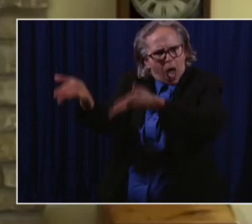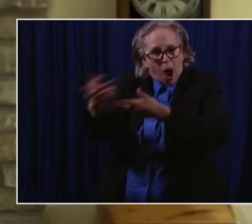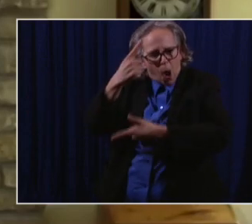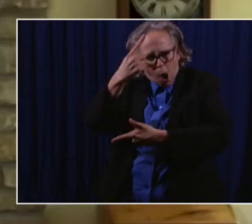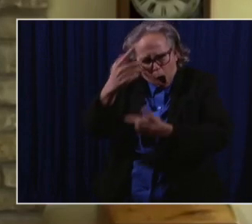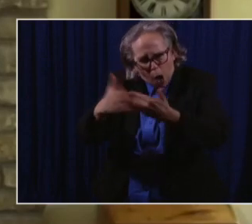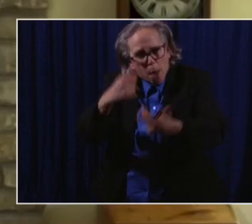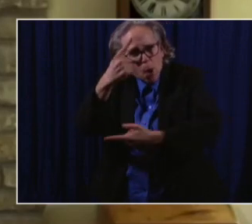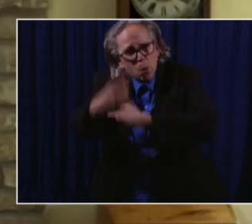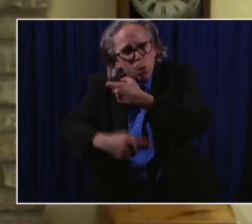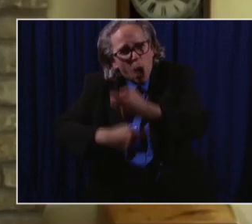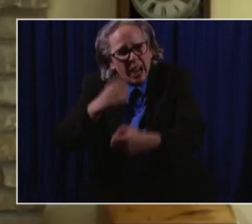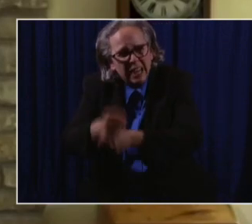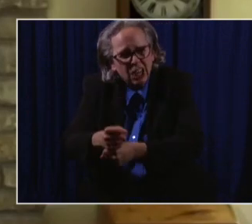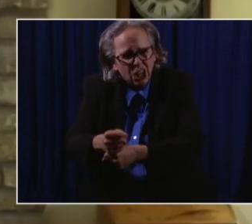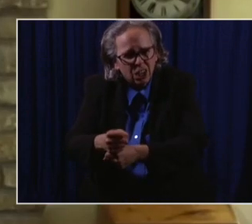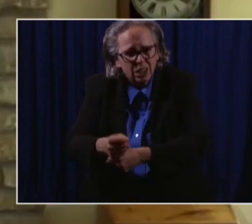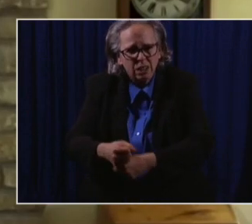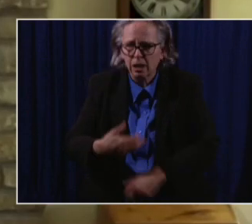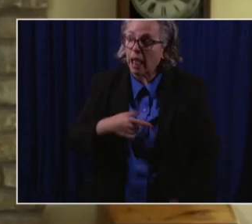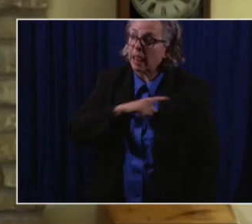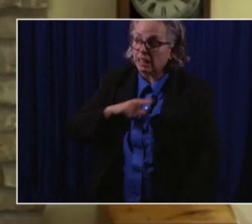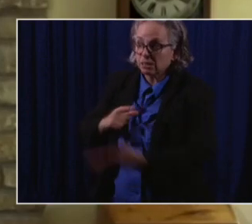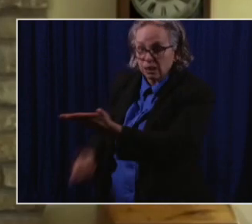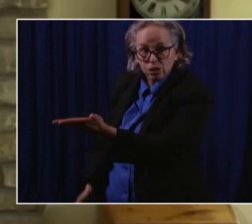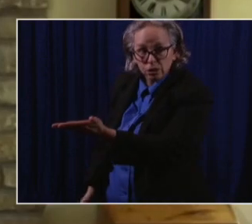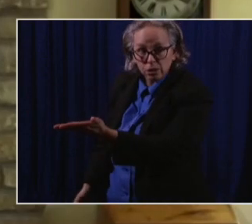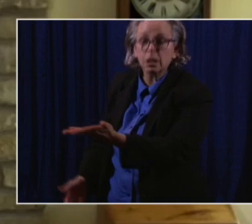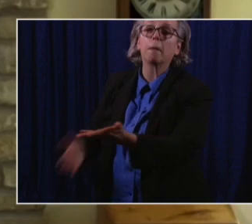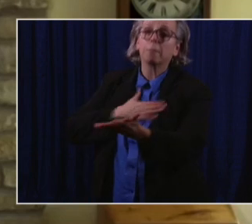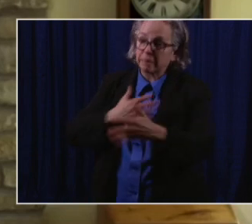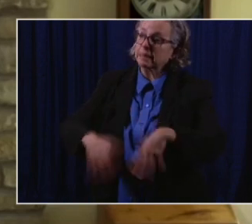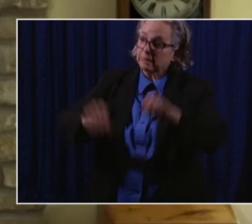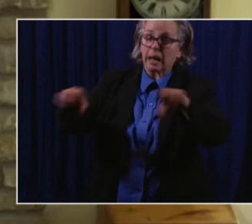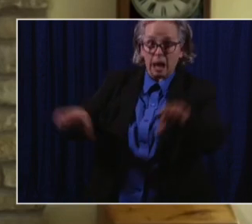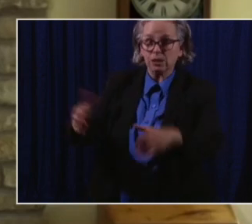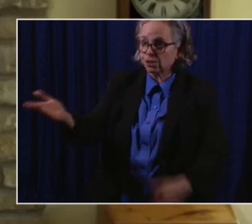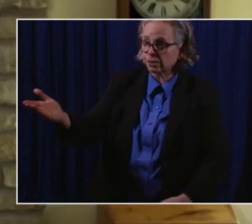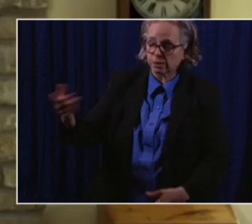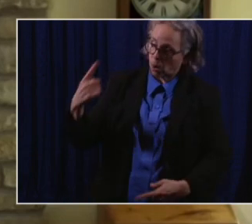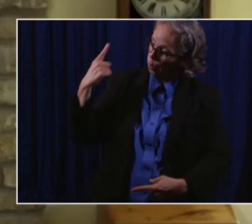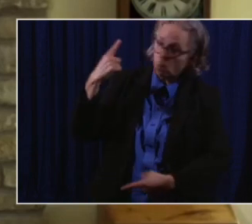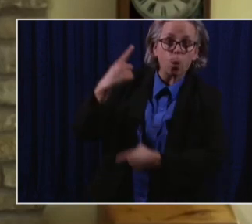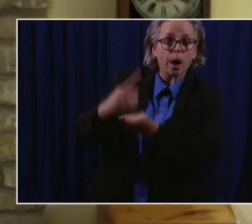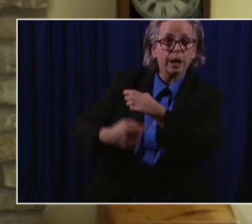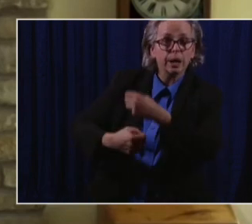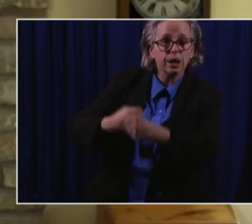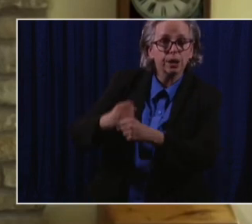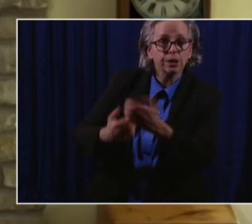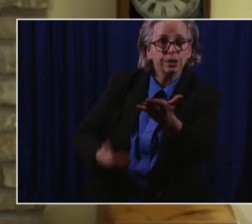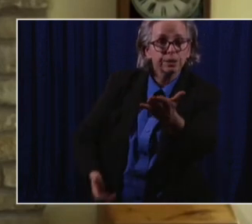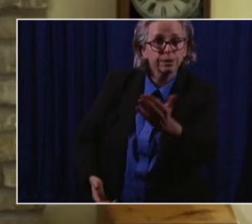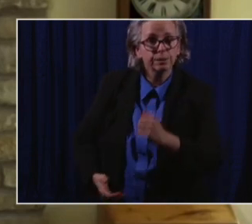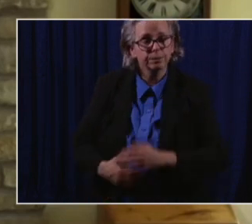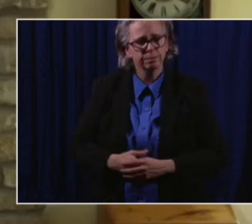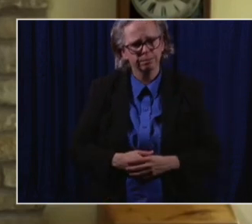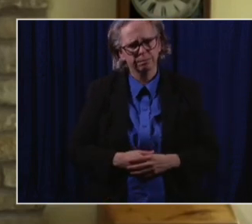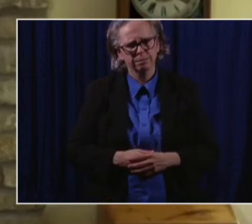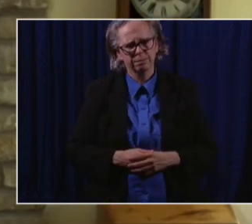action. Eric, let's look at some headlines. In the past week, two